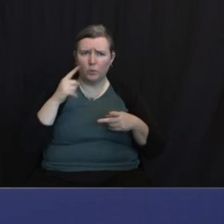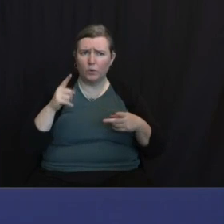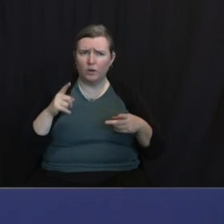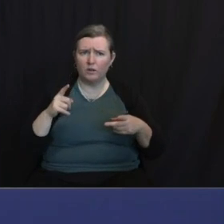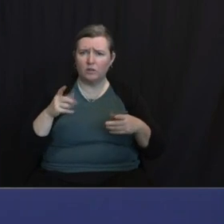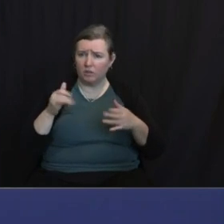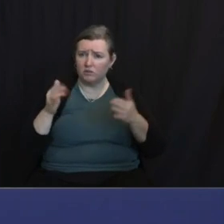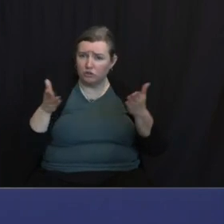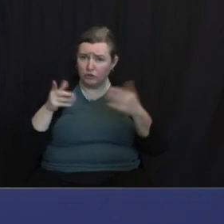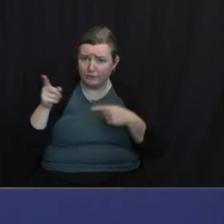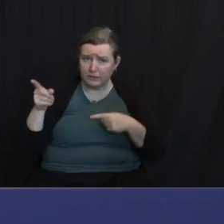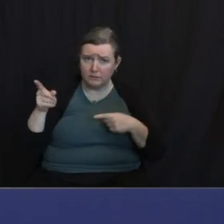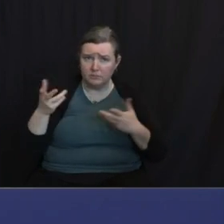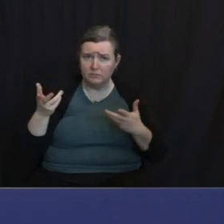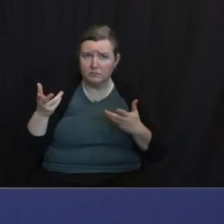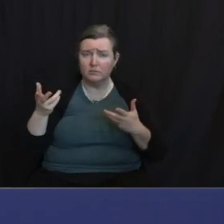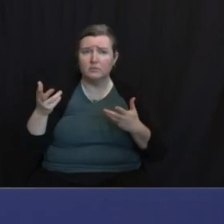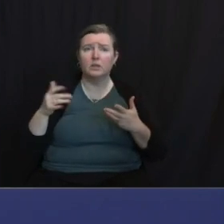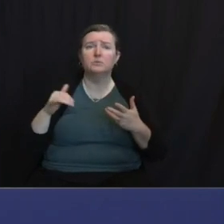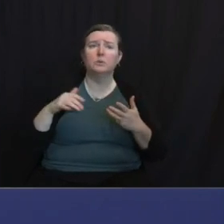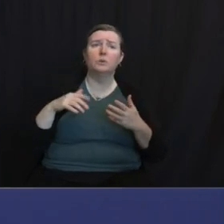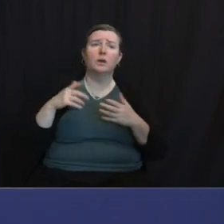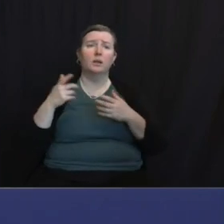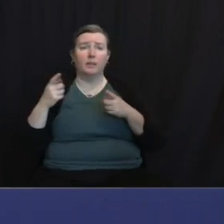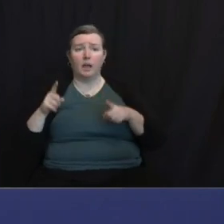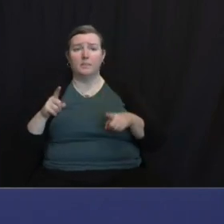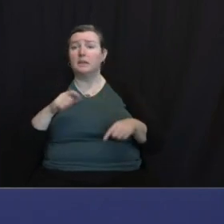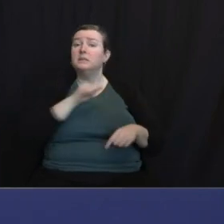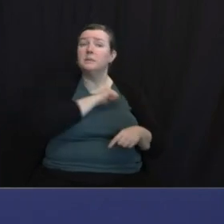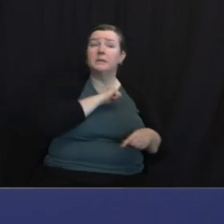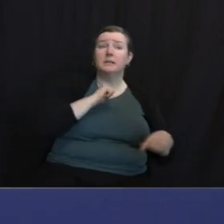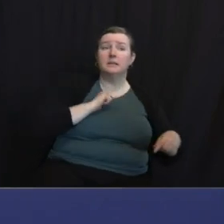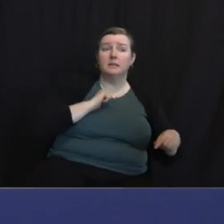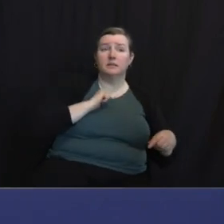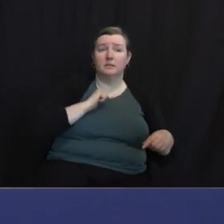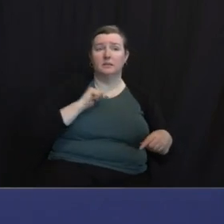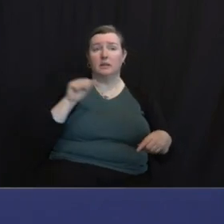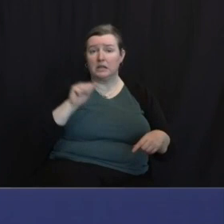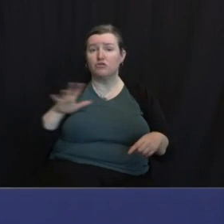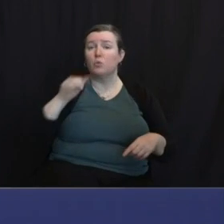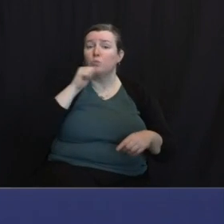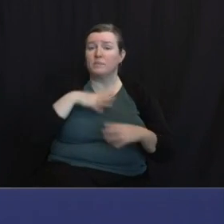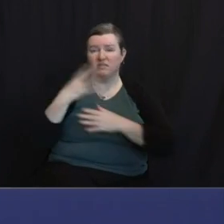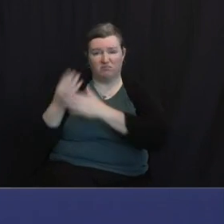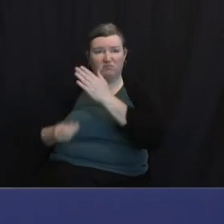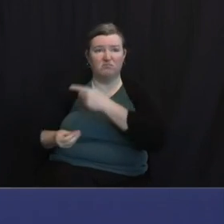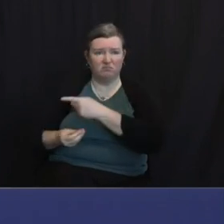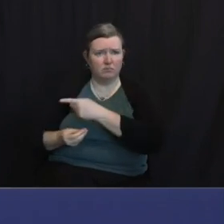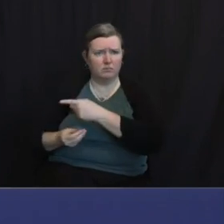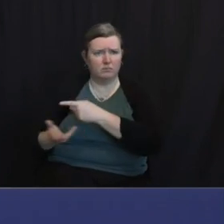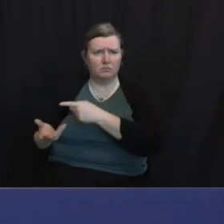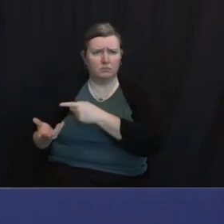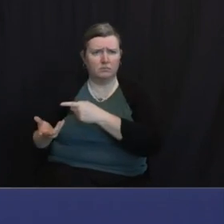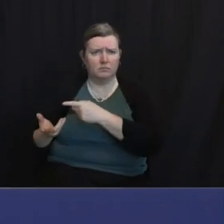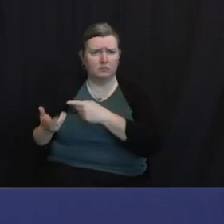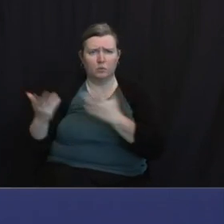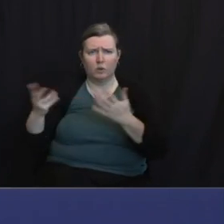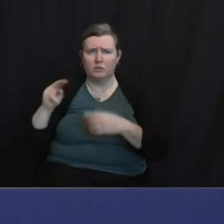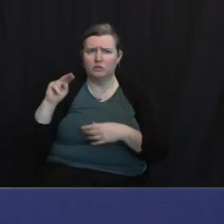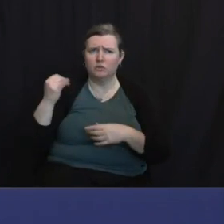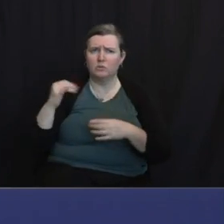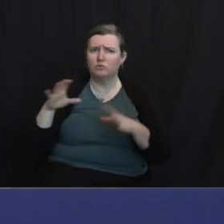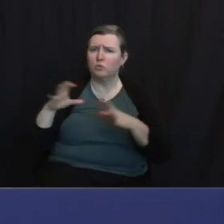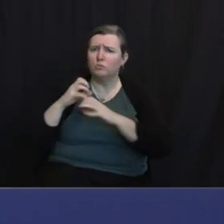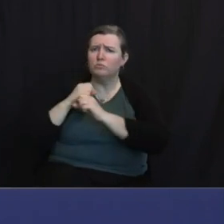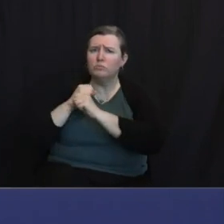near Atlanta that left 6 Asian women dead, some cities are increasing security in predominantly Asian communities. What is New Jersey doing to protect its Asian American and